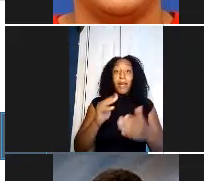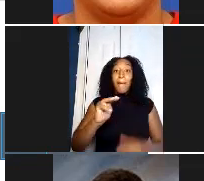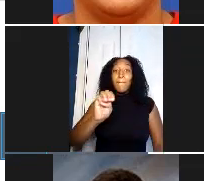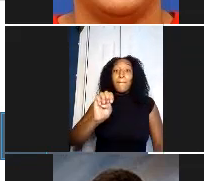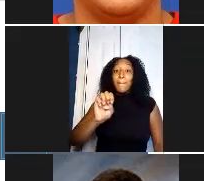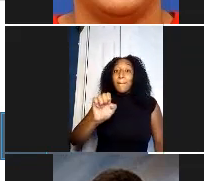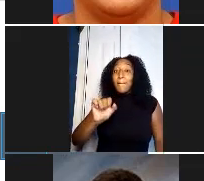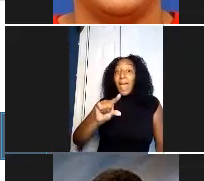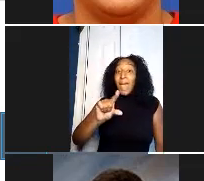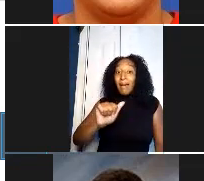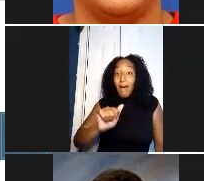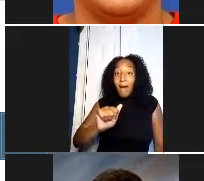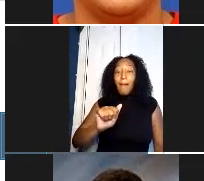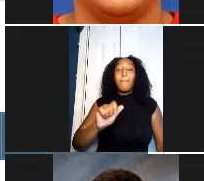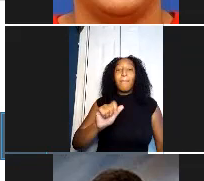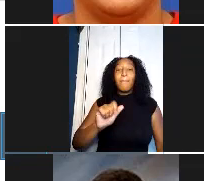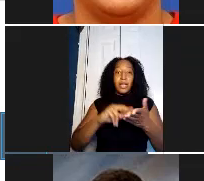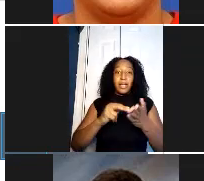base, all right?